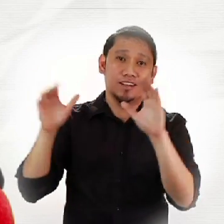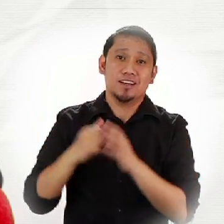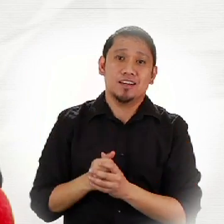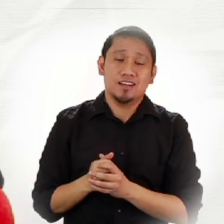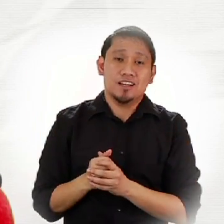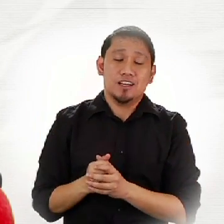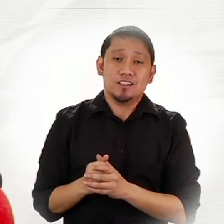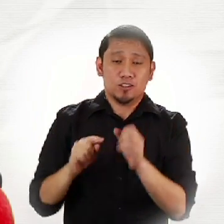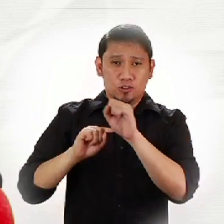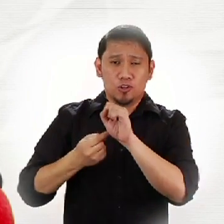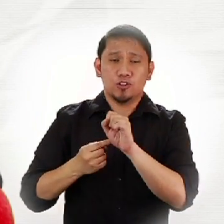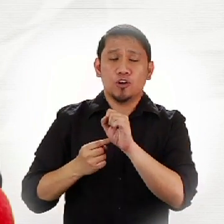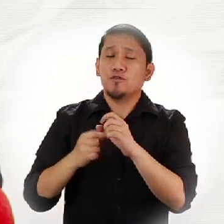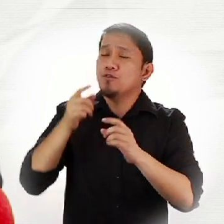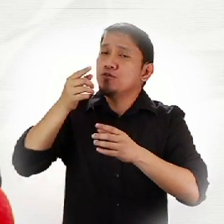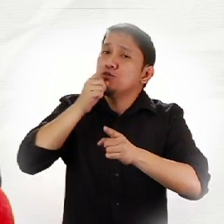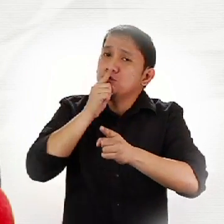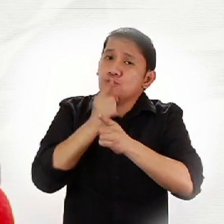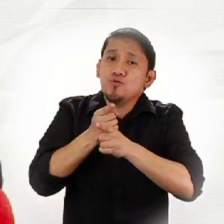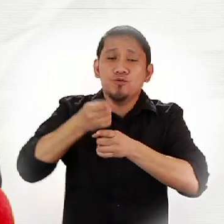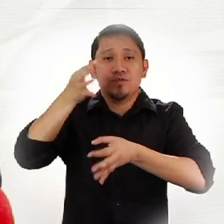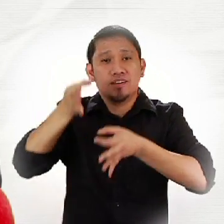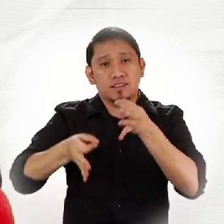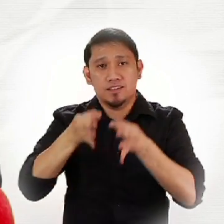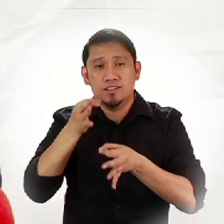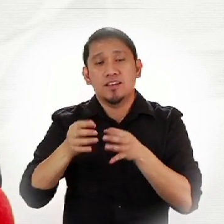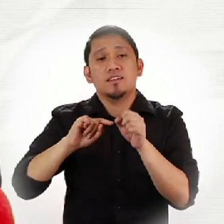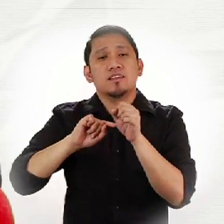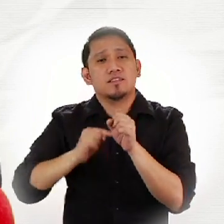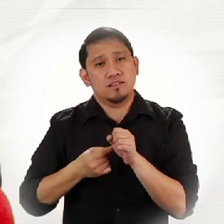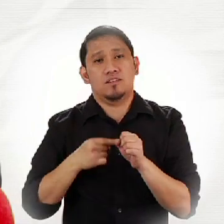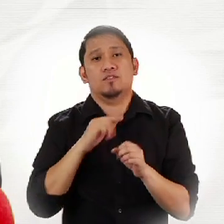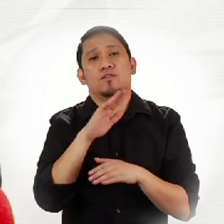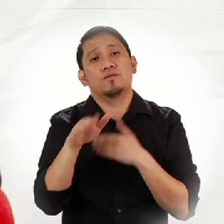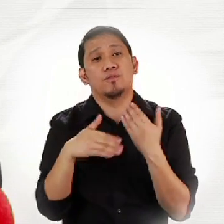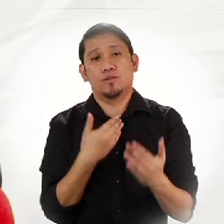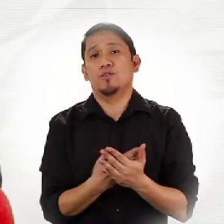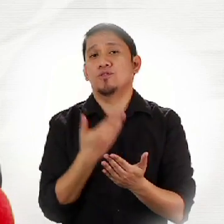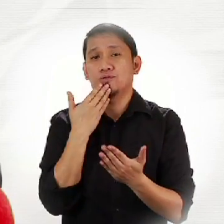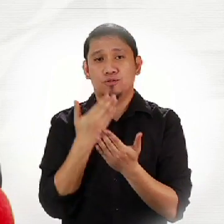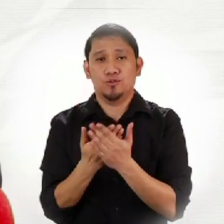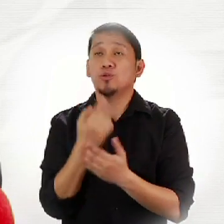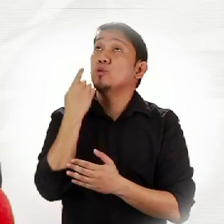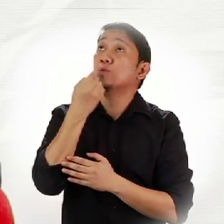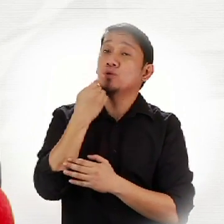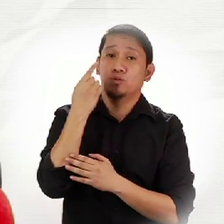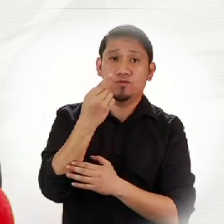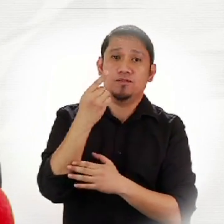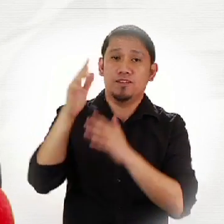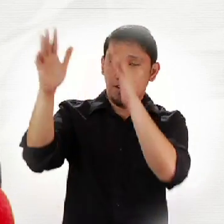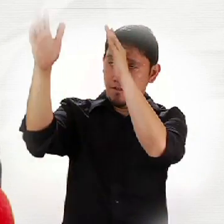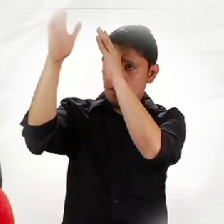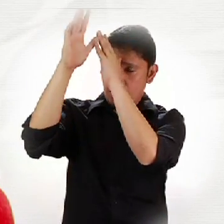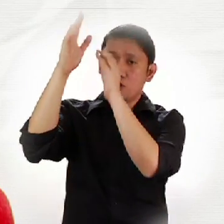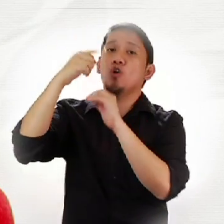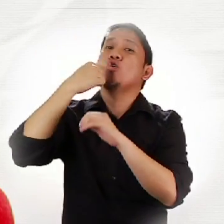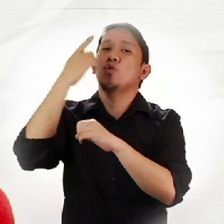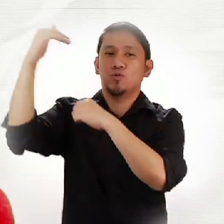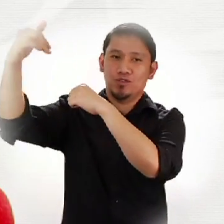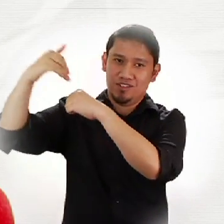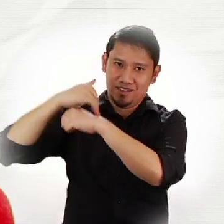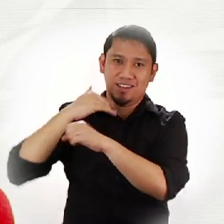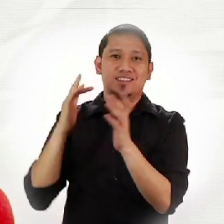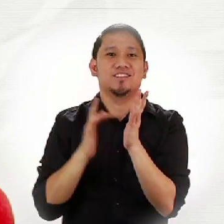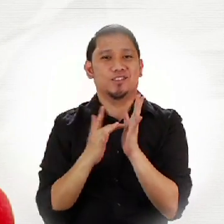all truth and justice, the source of all goodness, the Father who sent Jesus in the